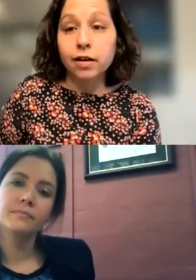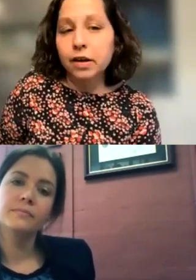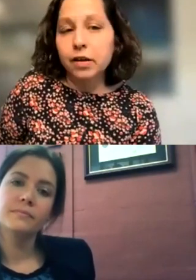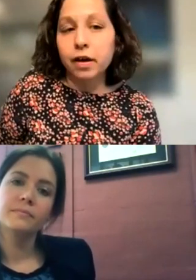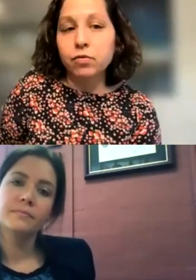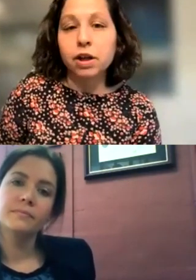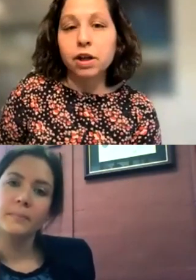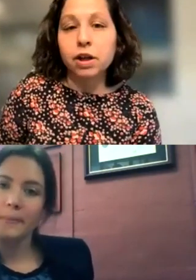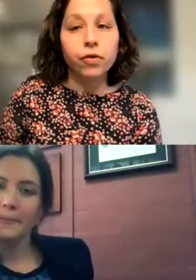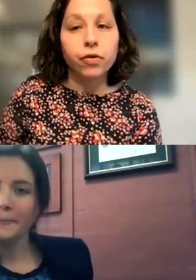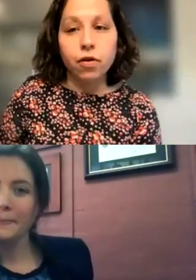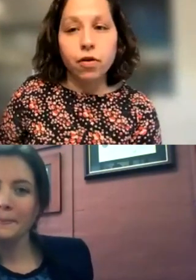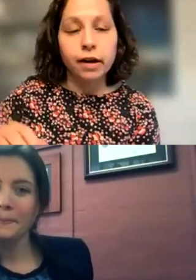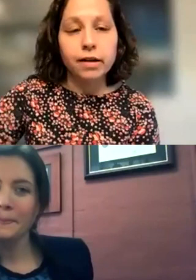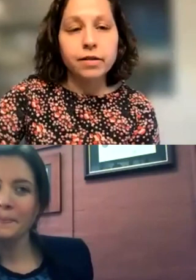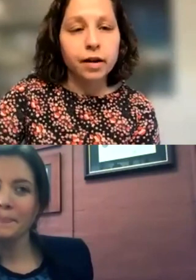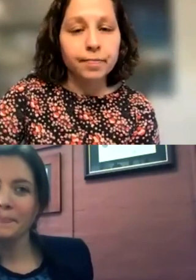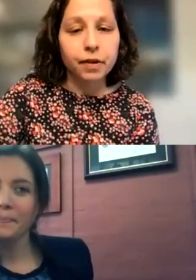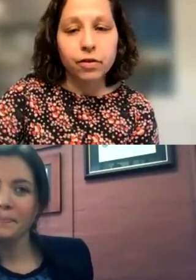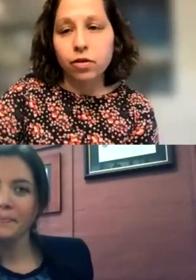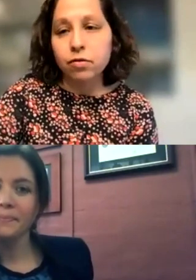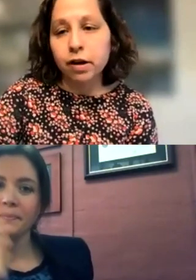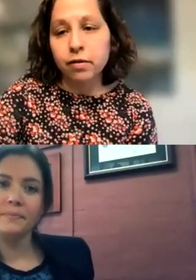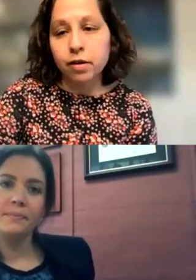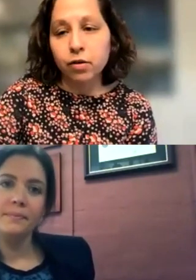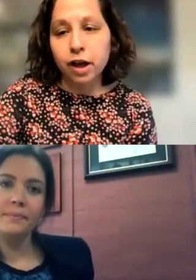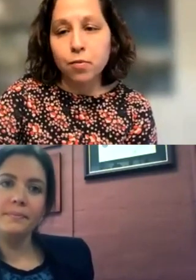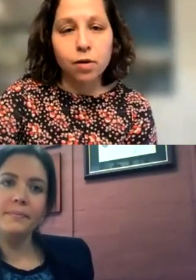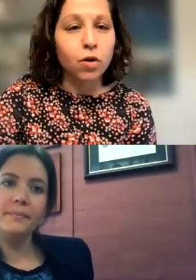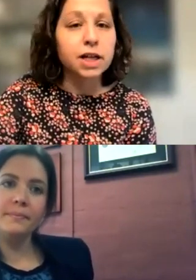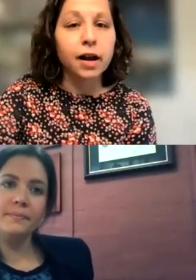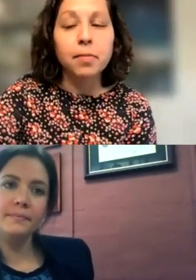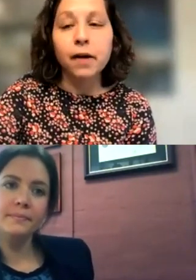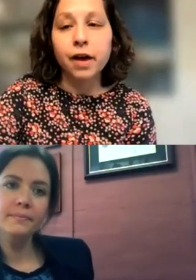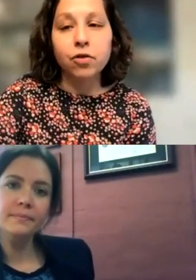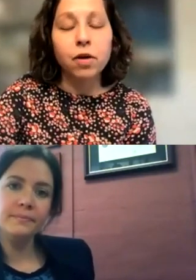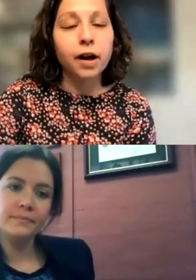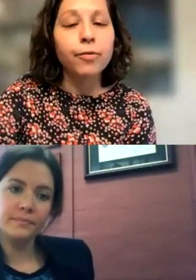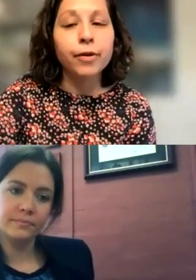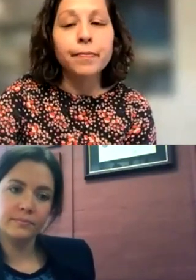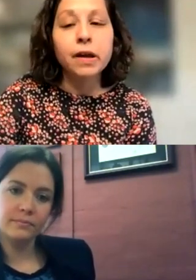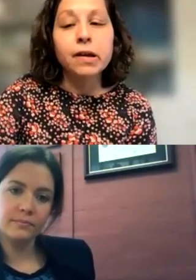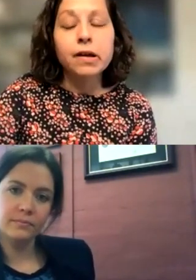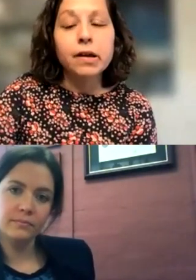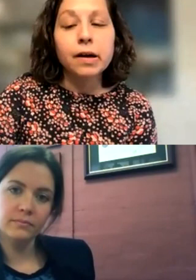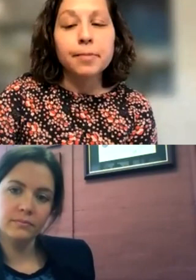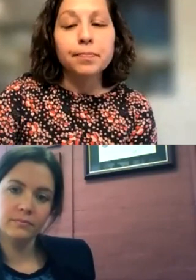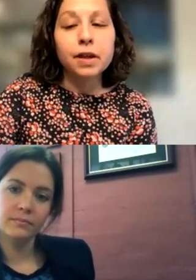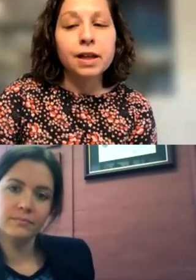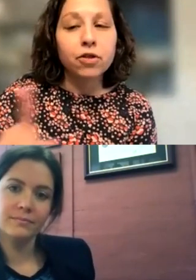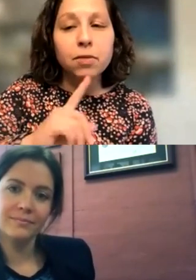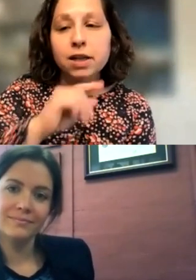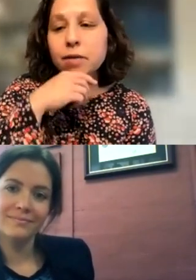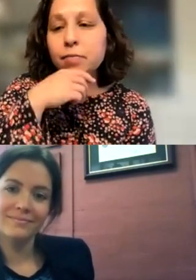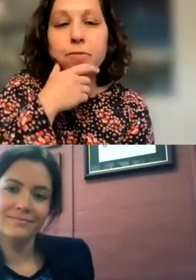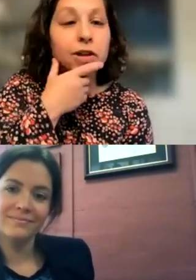checklist, that really transfer across settings. And so, getting more and more data about that is quite helpful. It